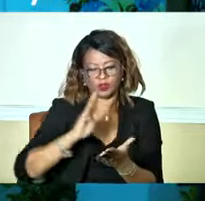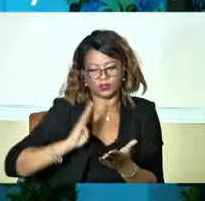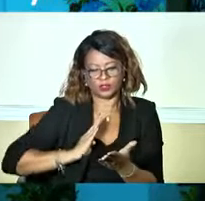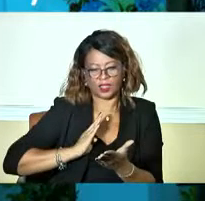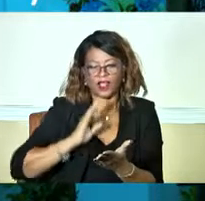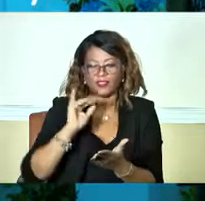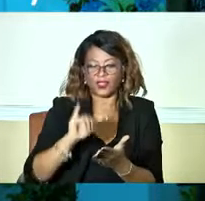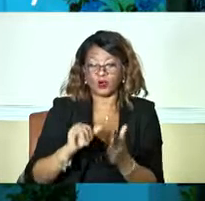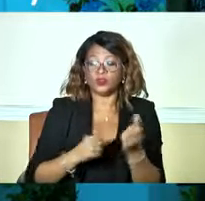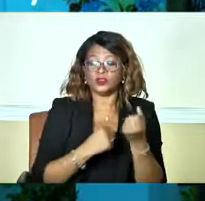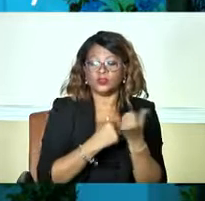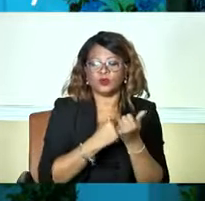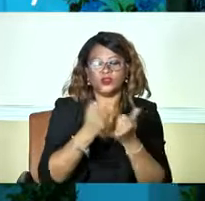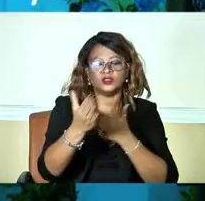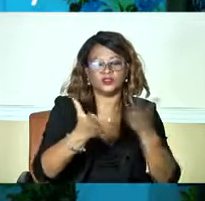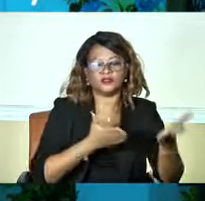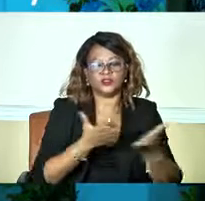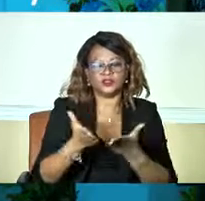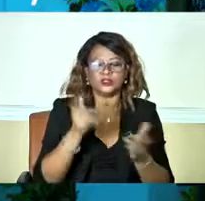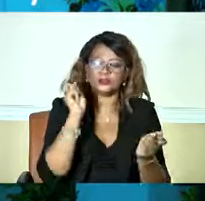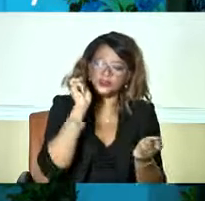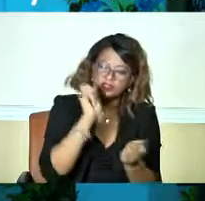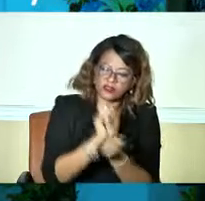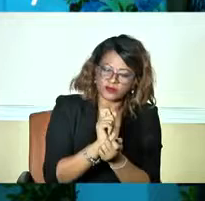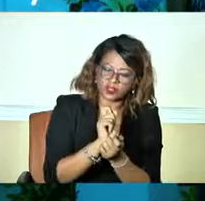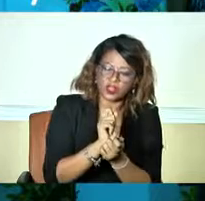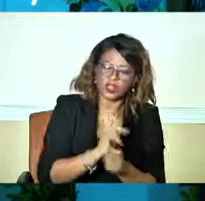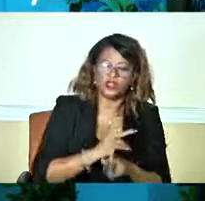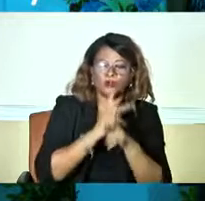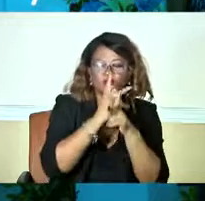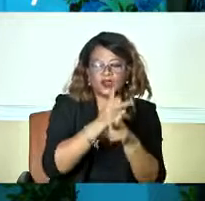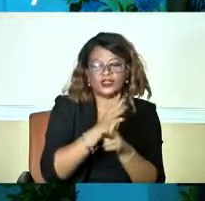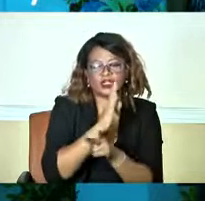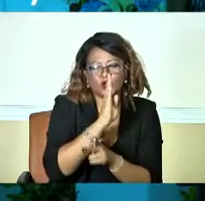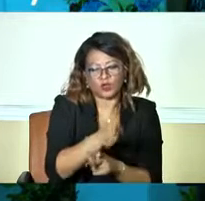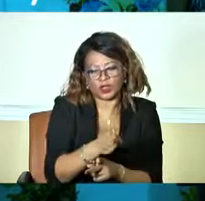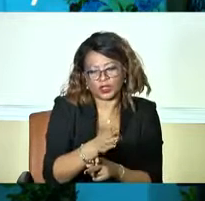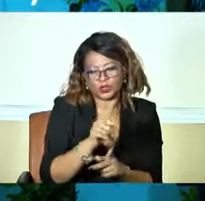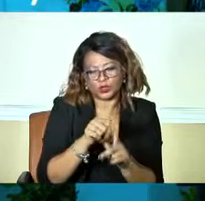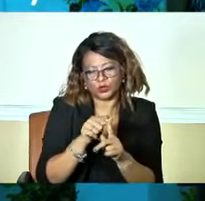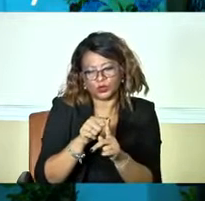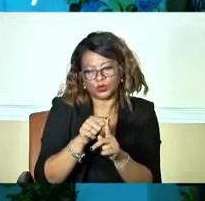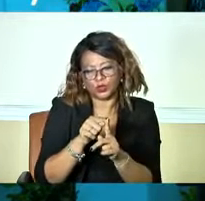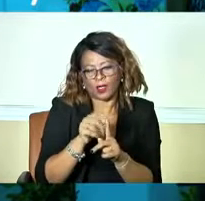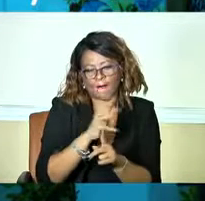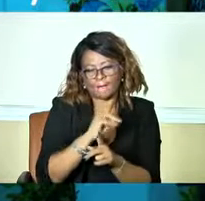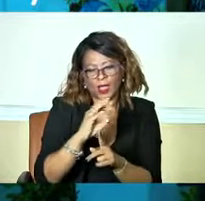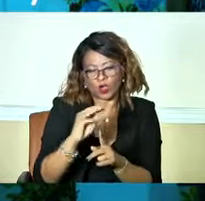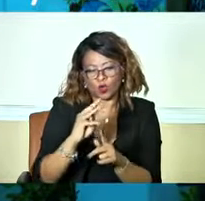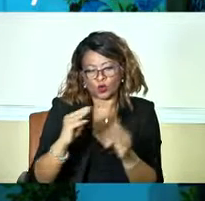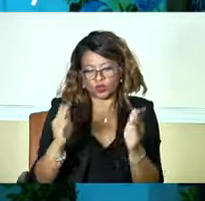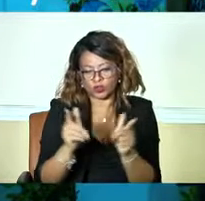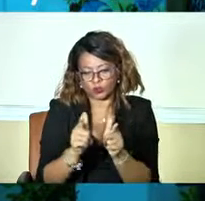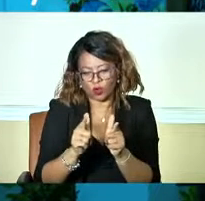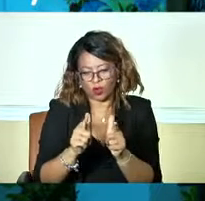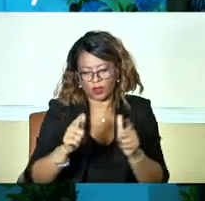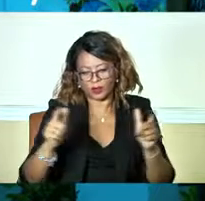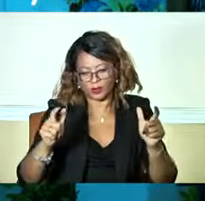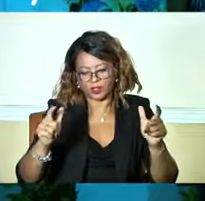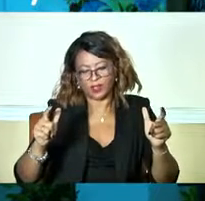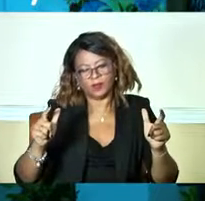That will support services specifically provided directly to micro, small, and